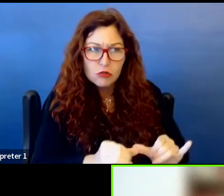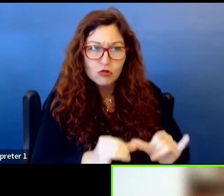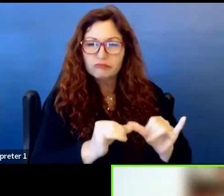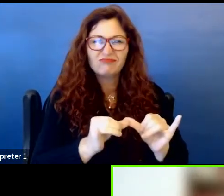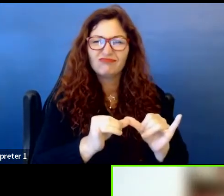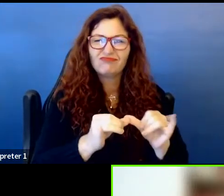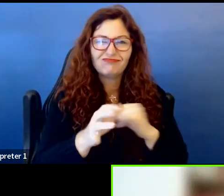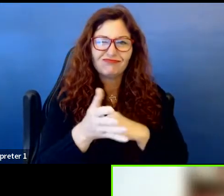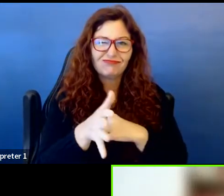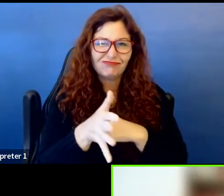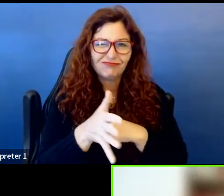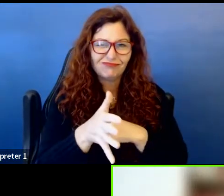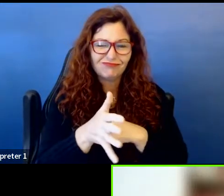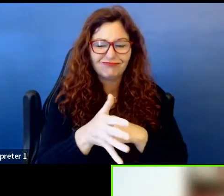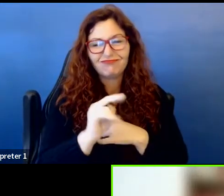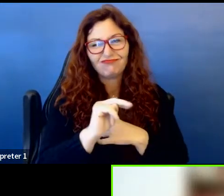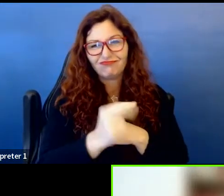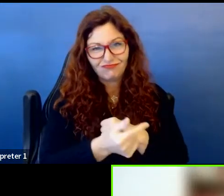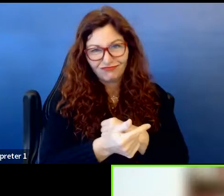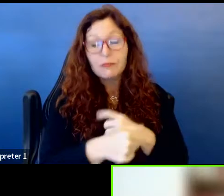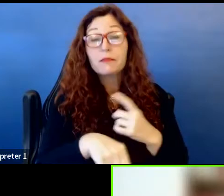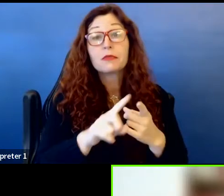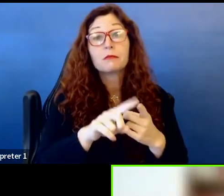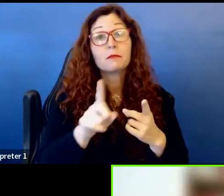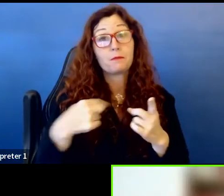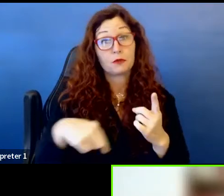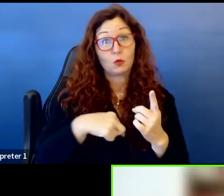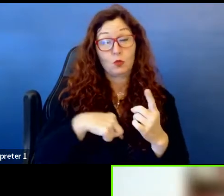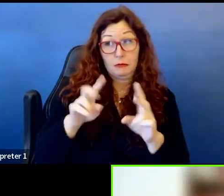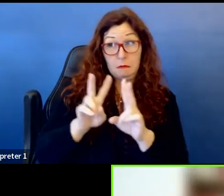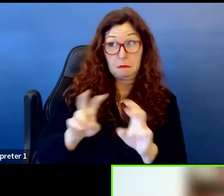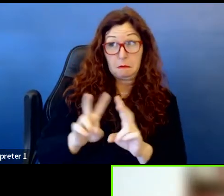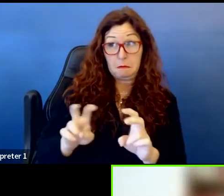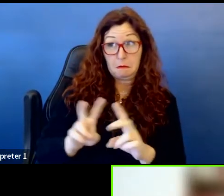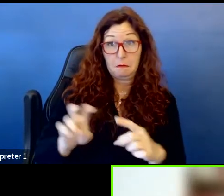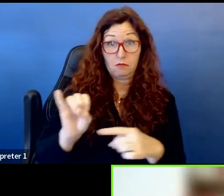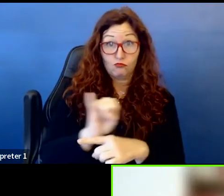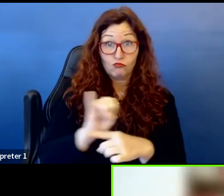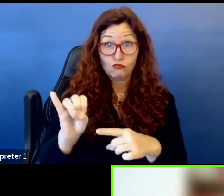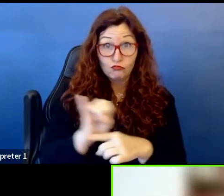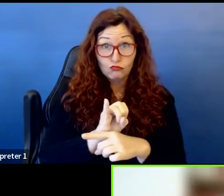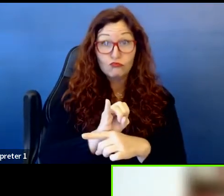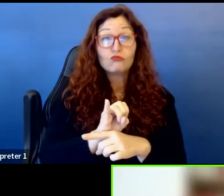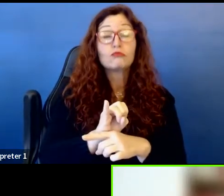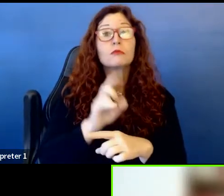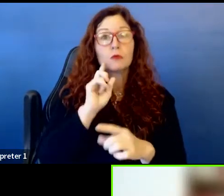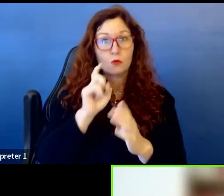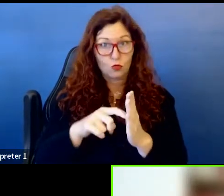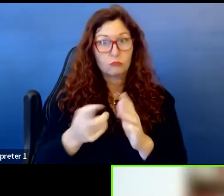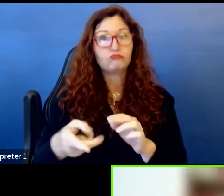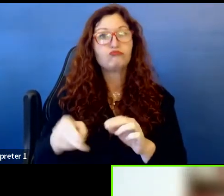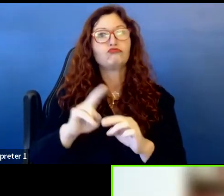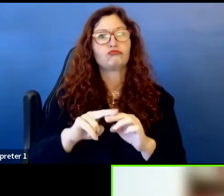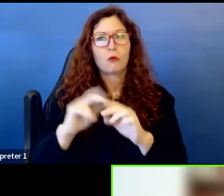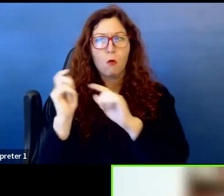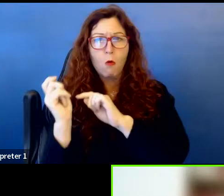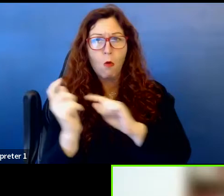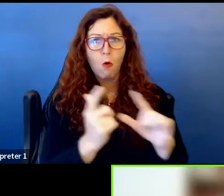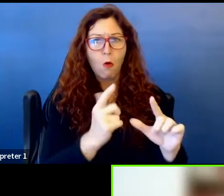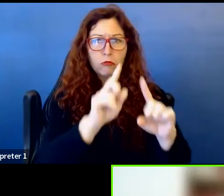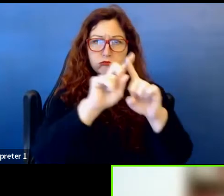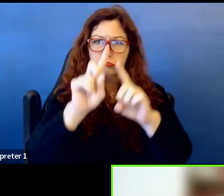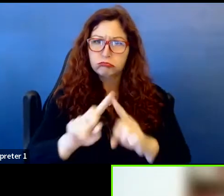um shows that increases have been across racial and ethnic groups for women they have been